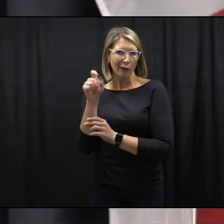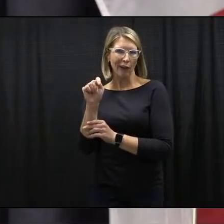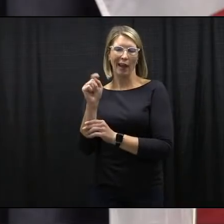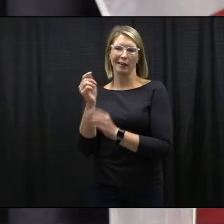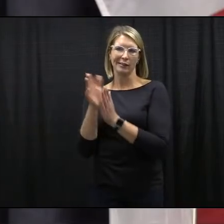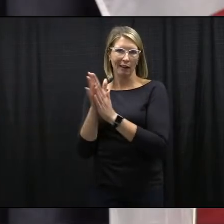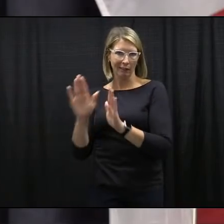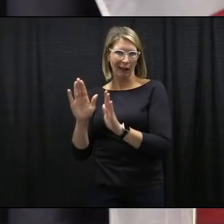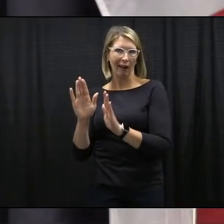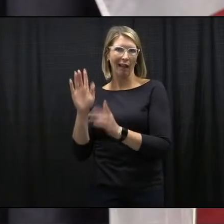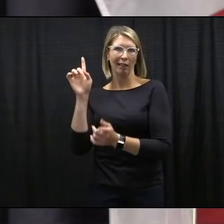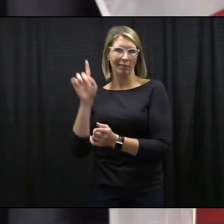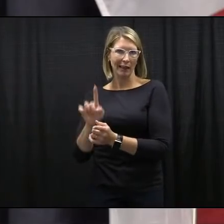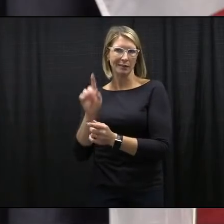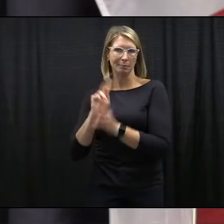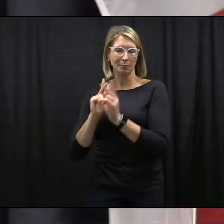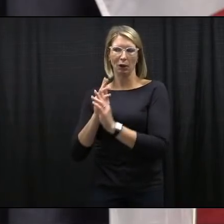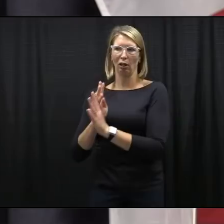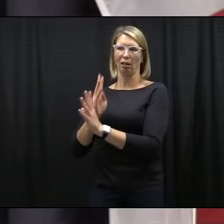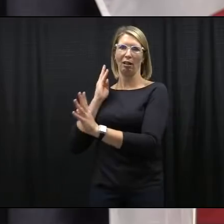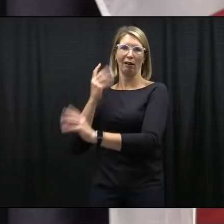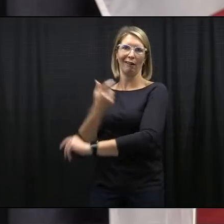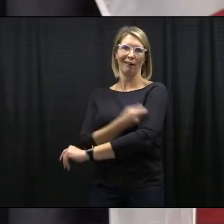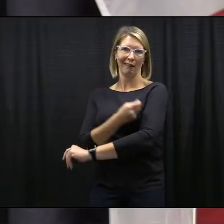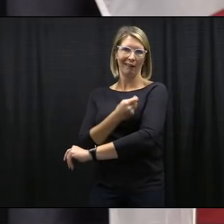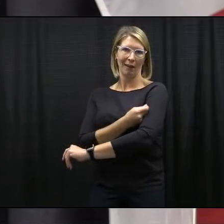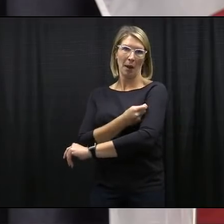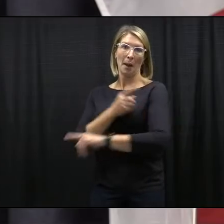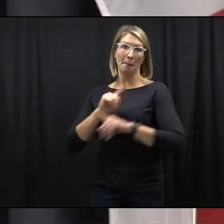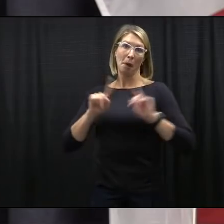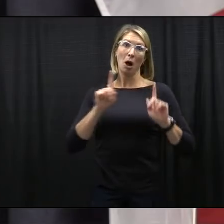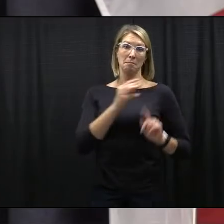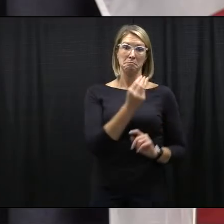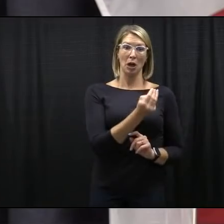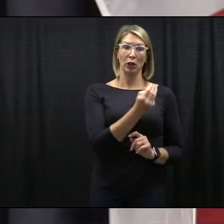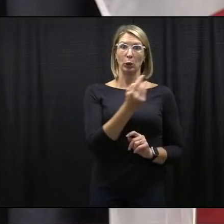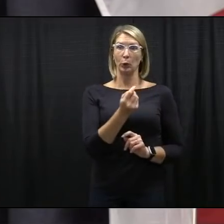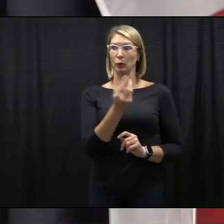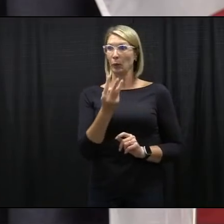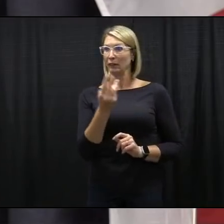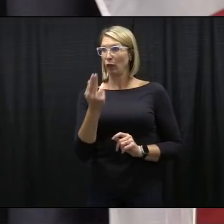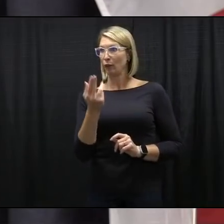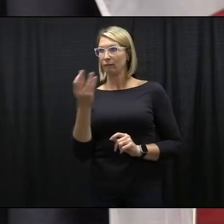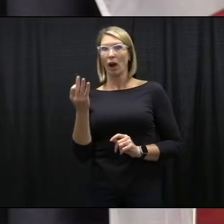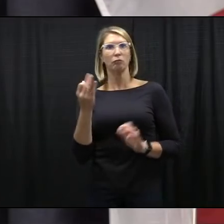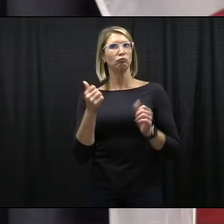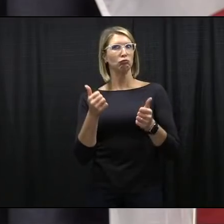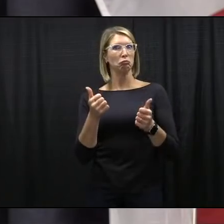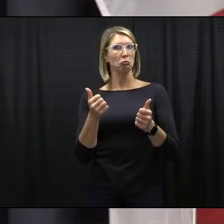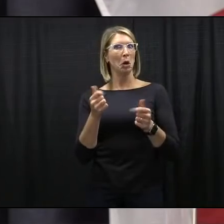clinic appointments, nor have I been told there's no vaccine. My understanding is that vaccine supply is not an issue.